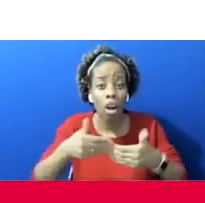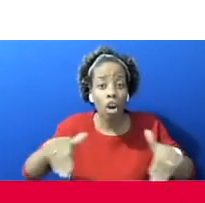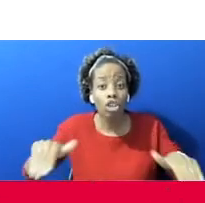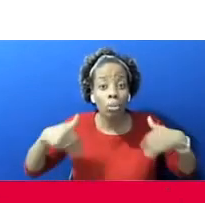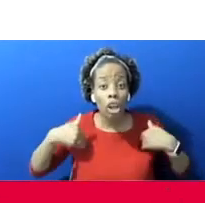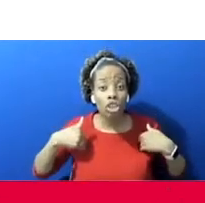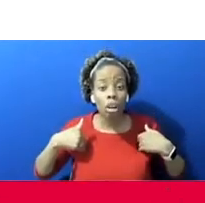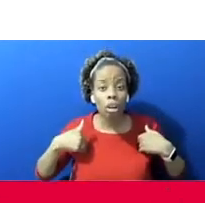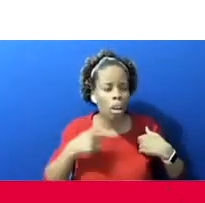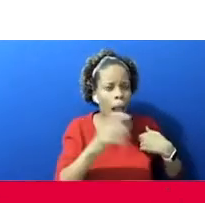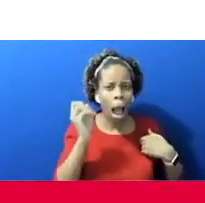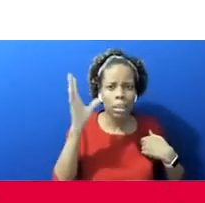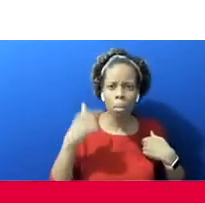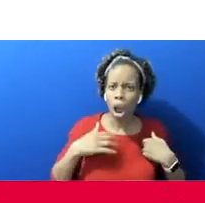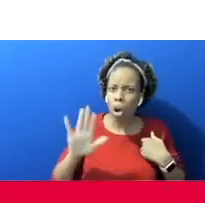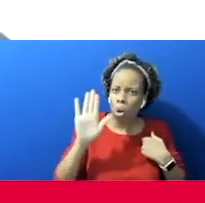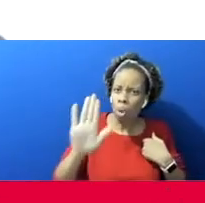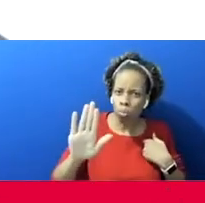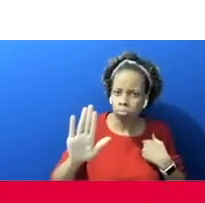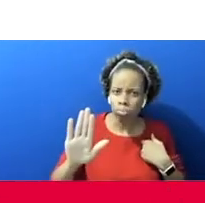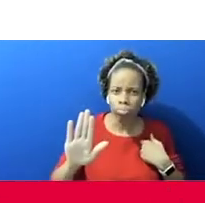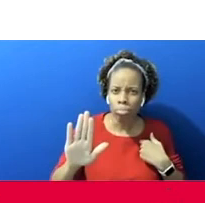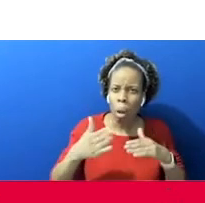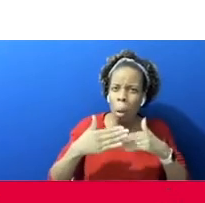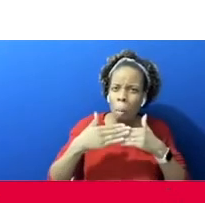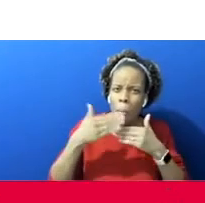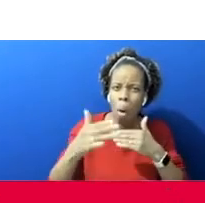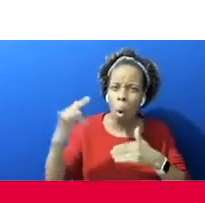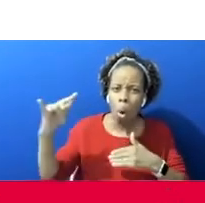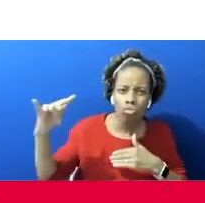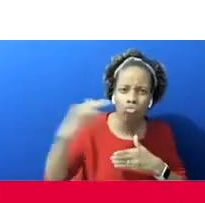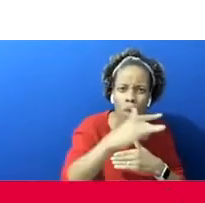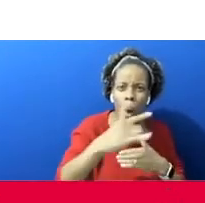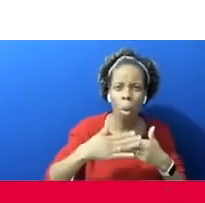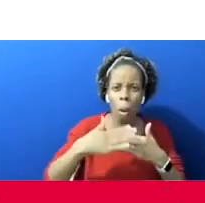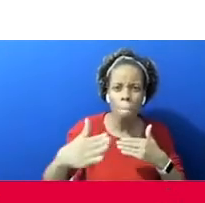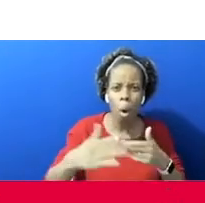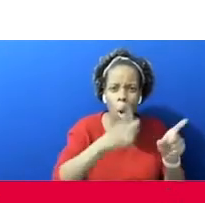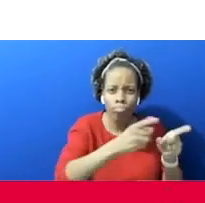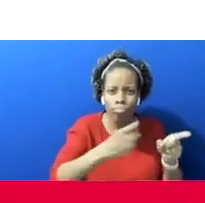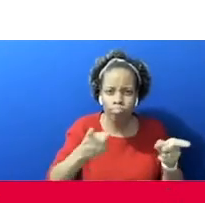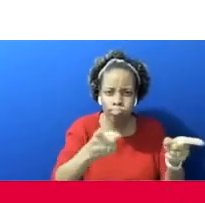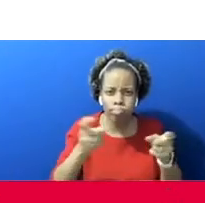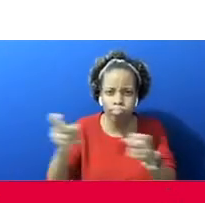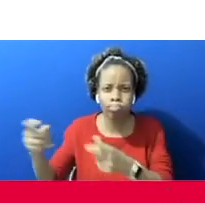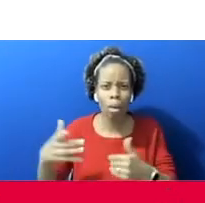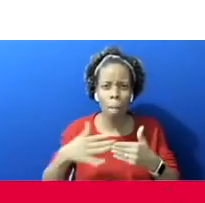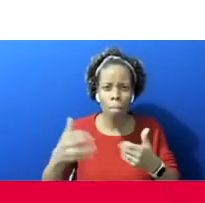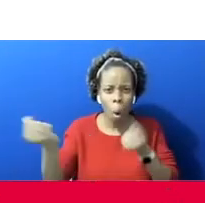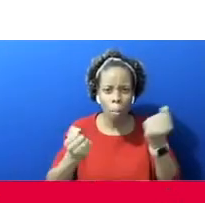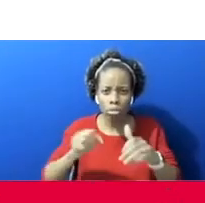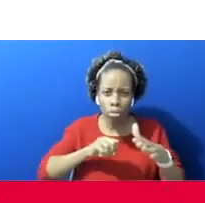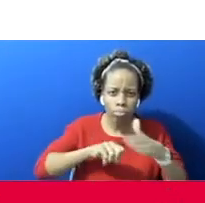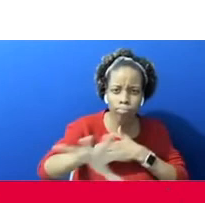realize like, no, we don't need more drones and more warheads and more armored bulldozers in order